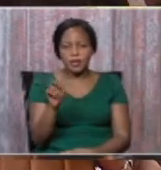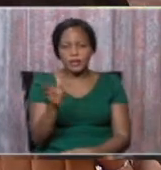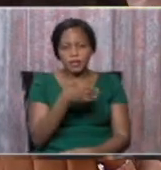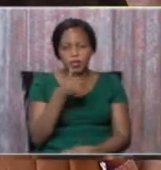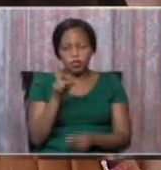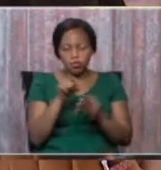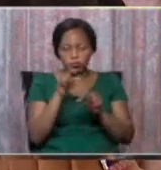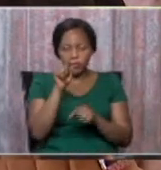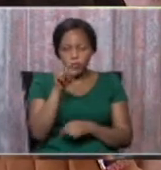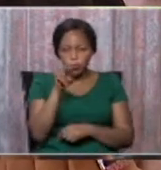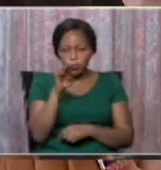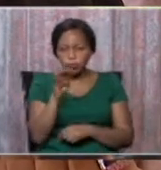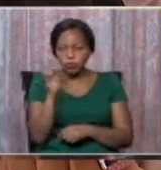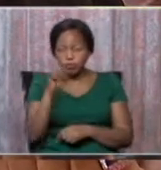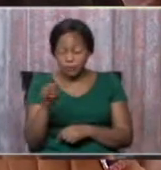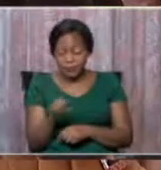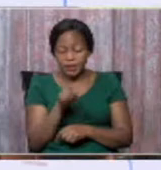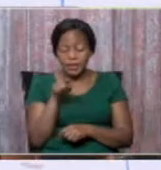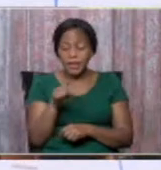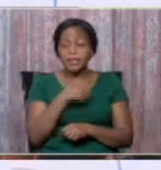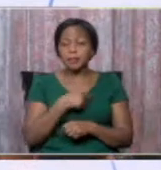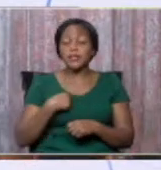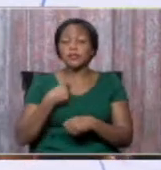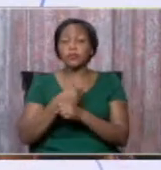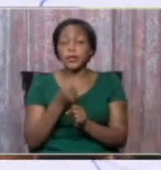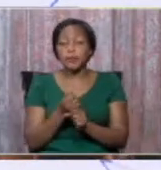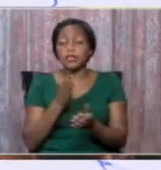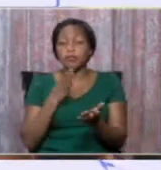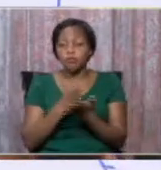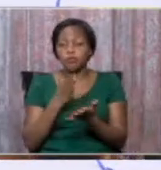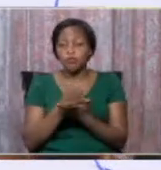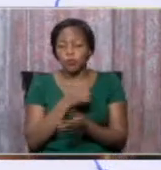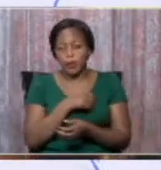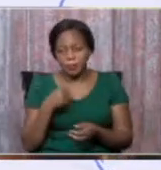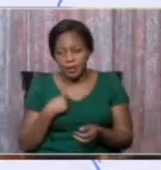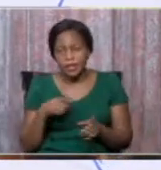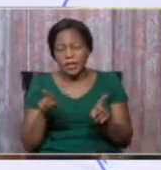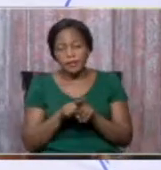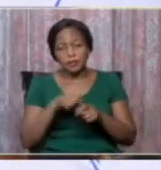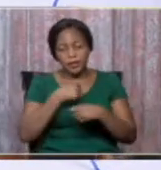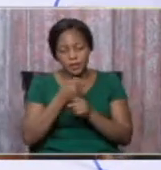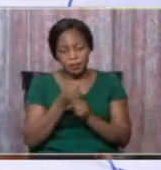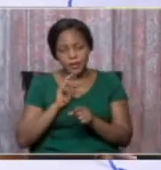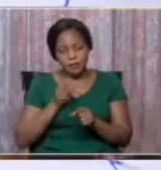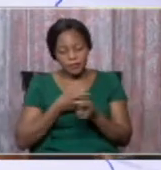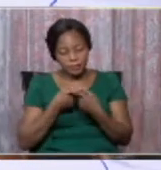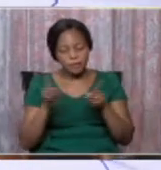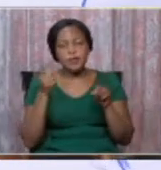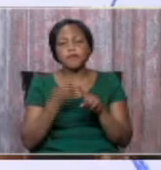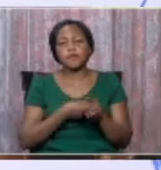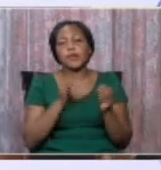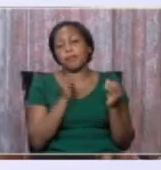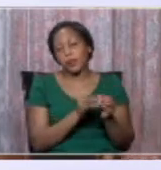Yeah? Okay. Yes. And so the ovaries are right there at the end of the tubes. No?